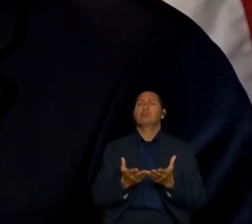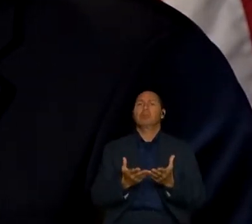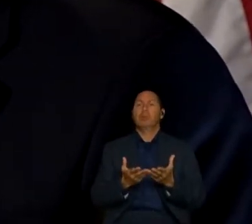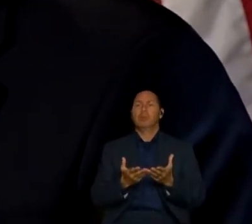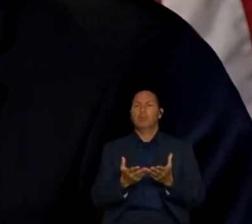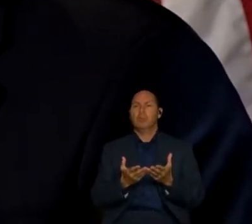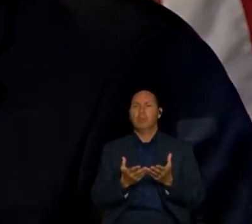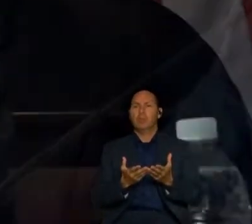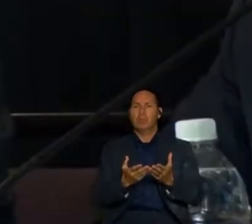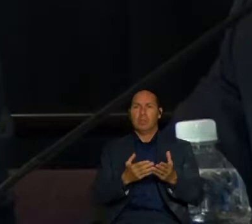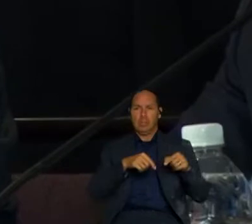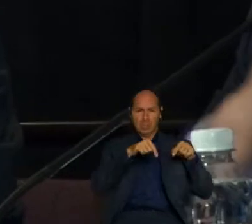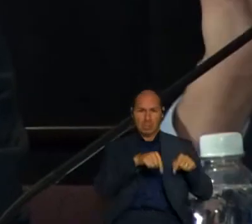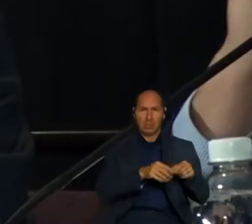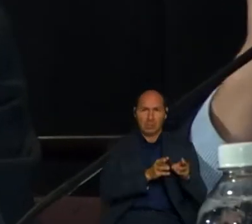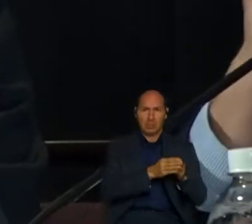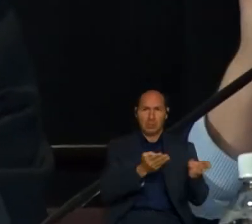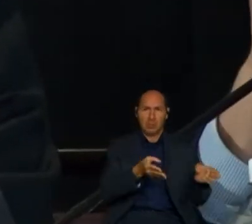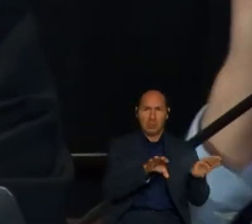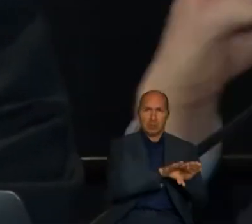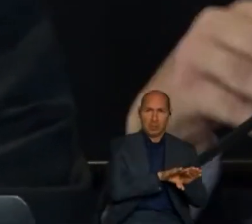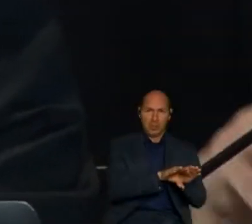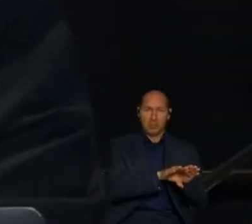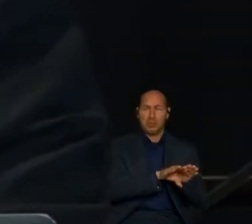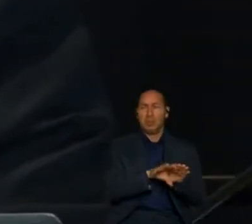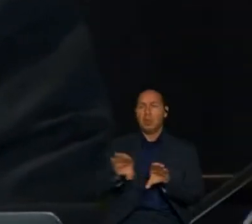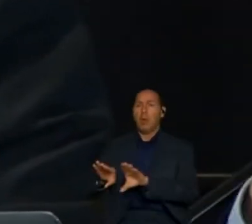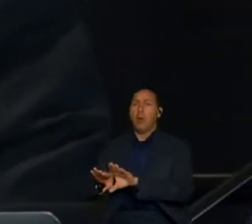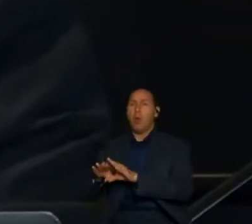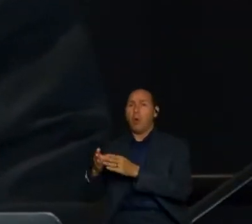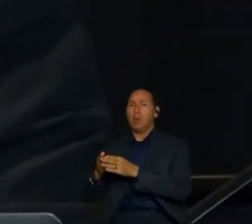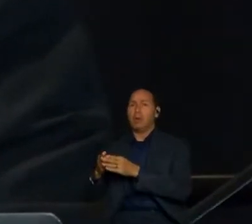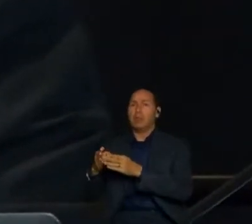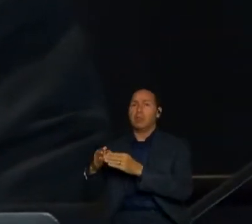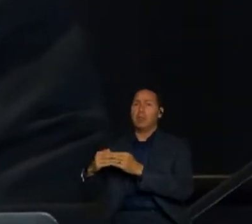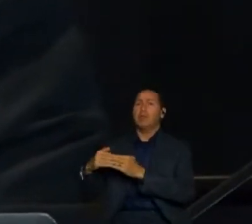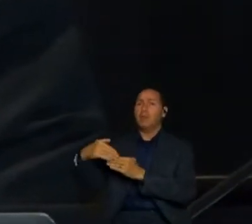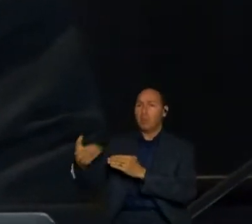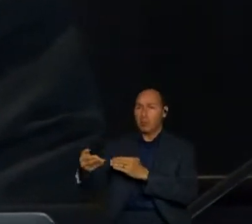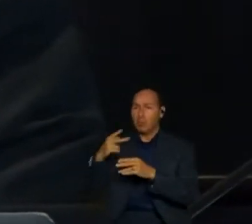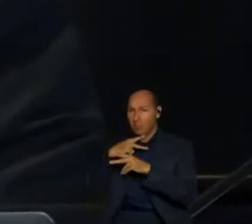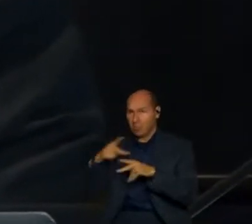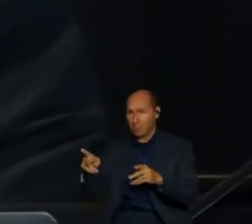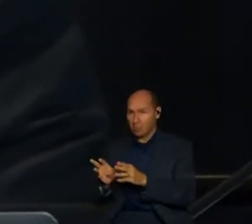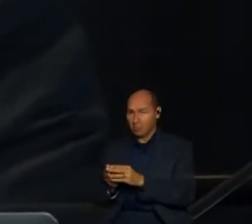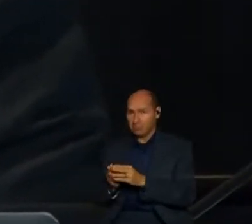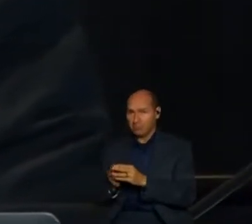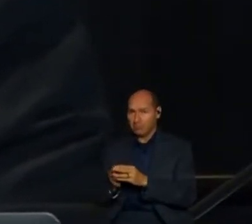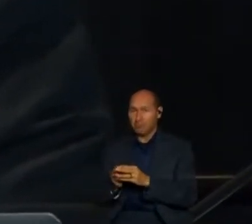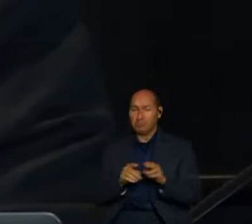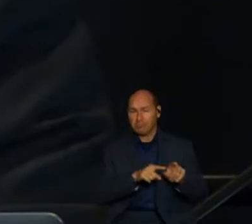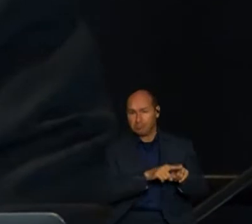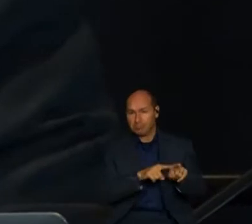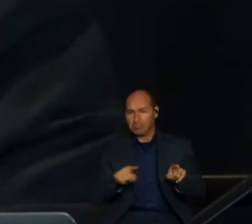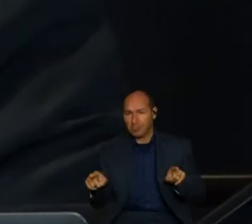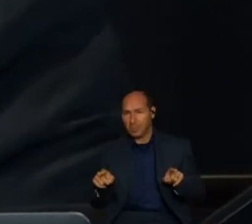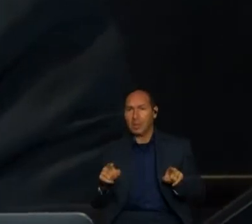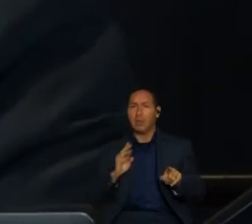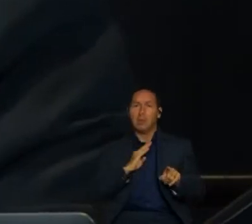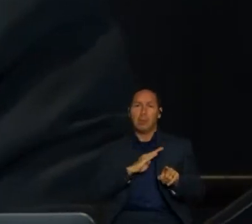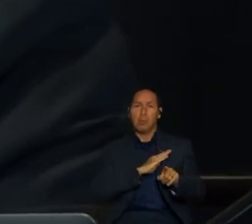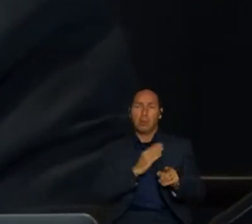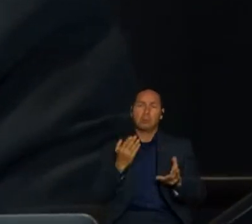between the adjournment of this meeting and the opening of the Oversight Board's next public meeting. The Oversight Board may